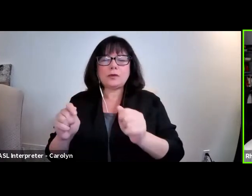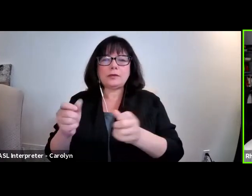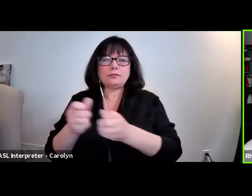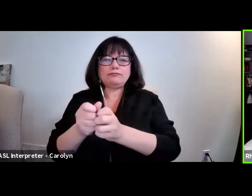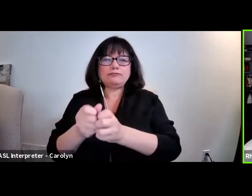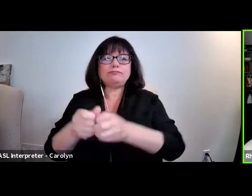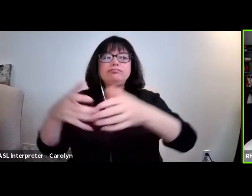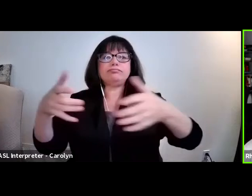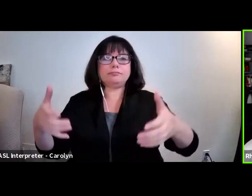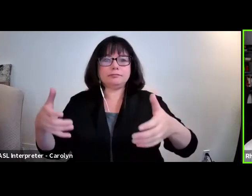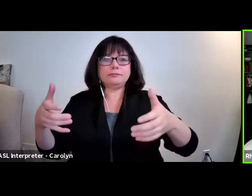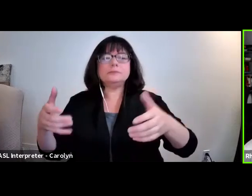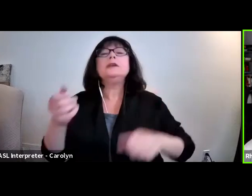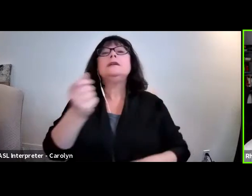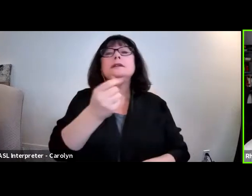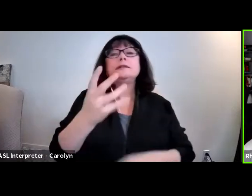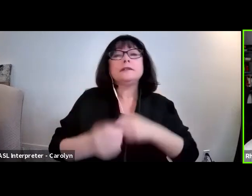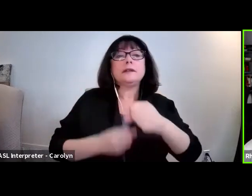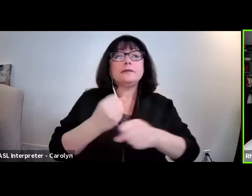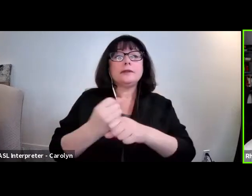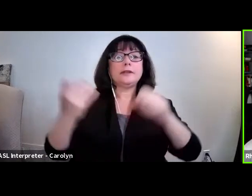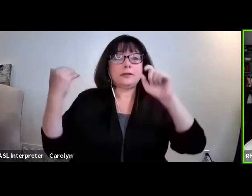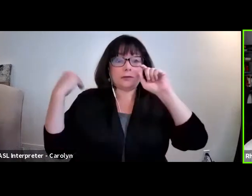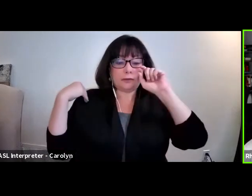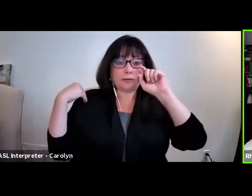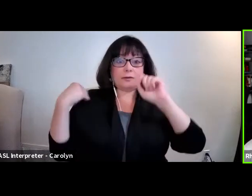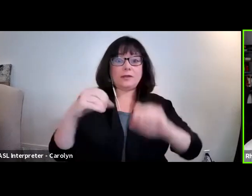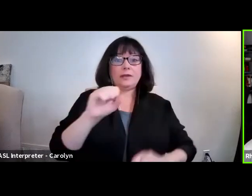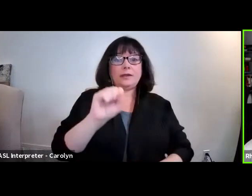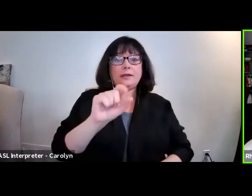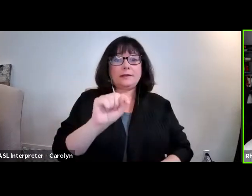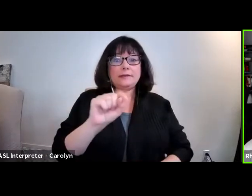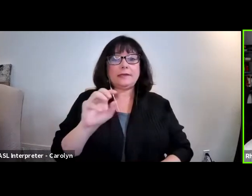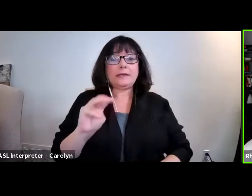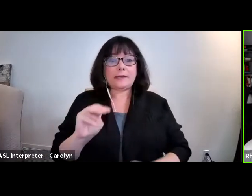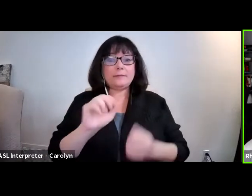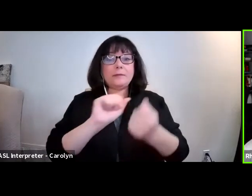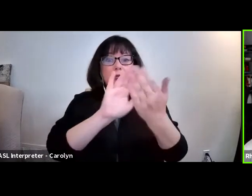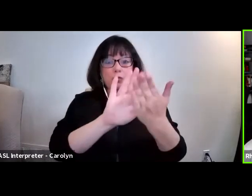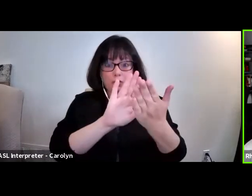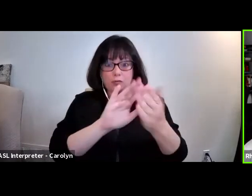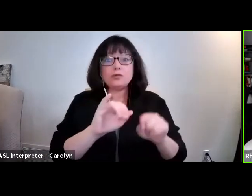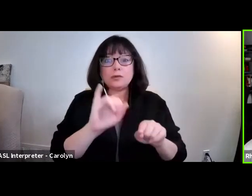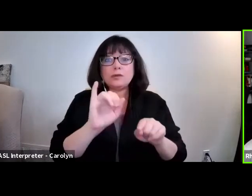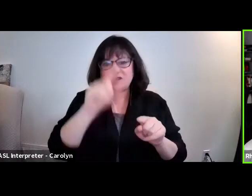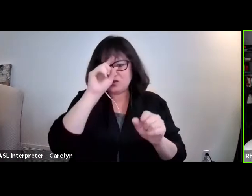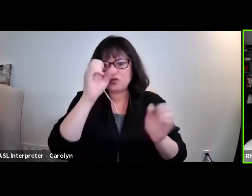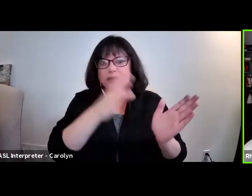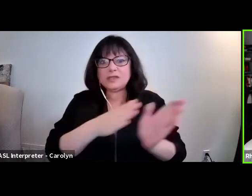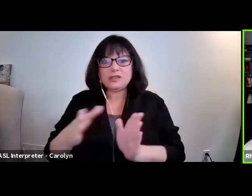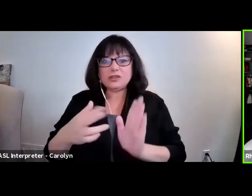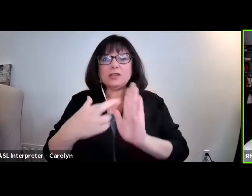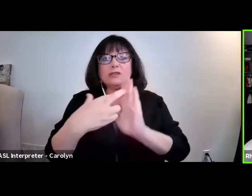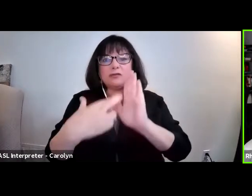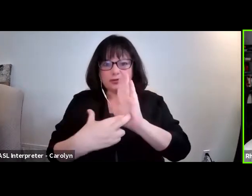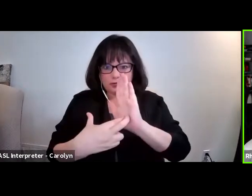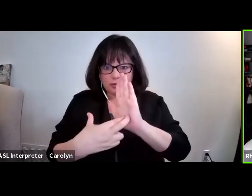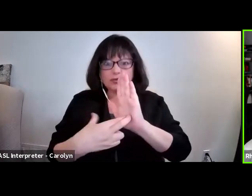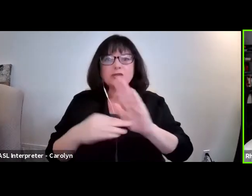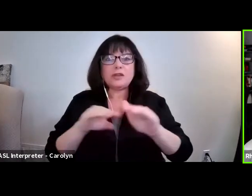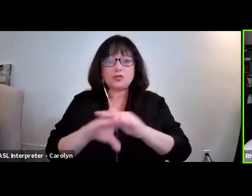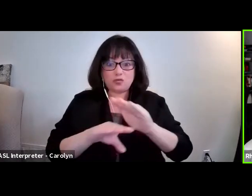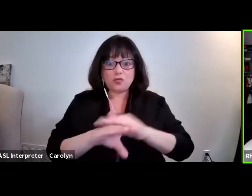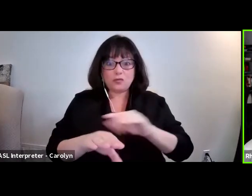a comprehensive SEM approach to always making sure that we were tracking and could pivot quickly